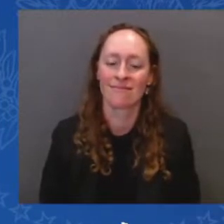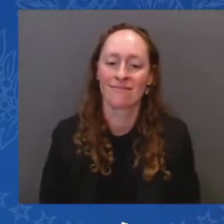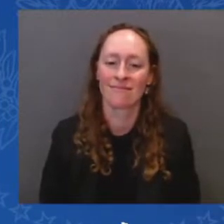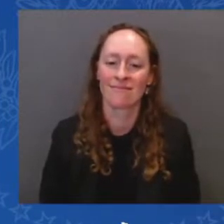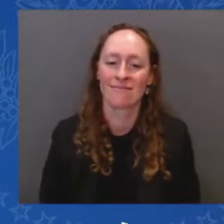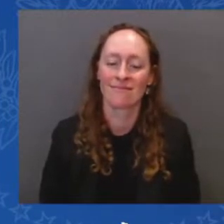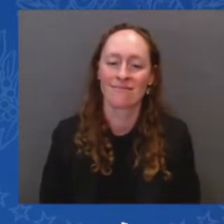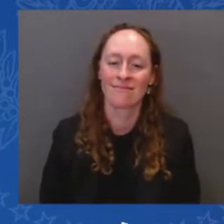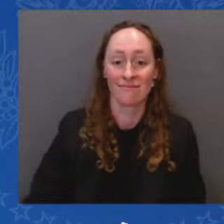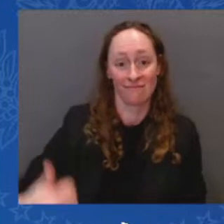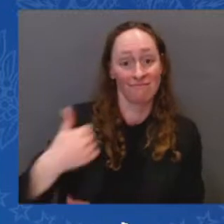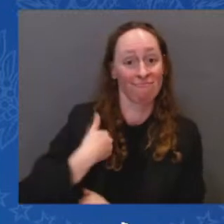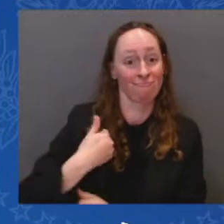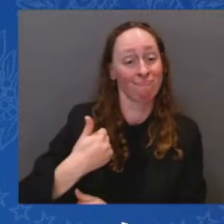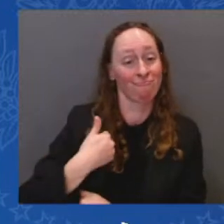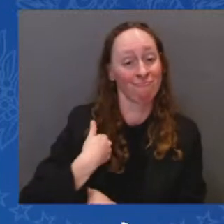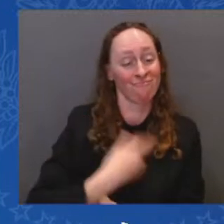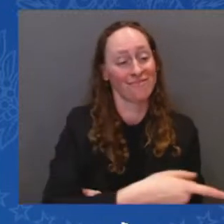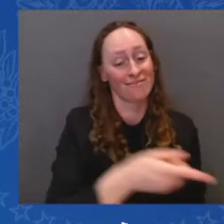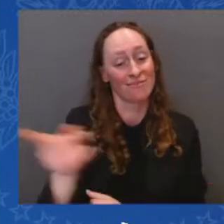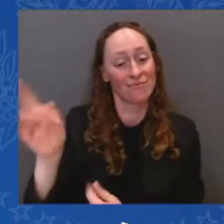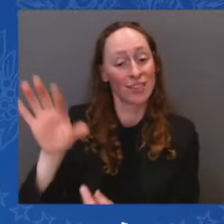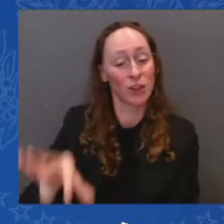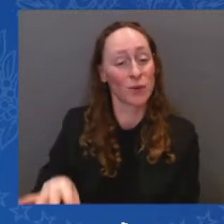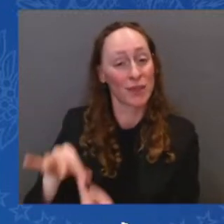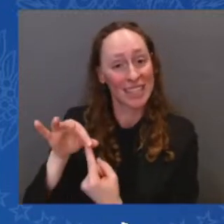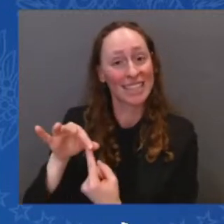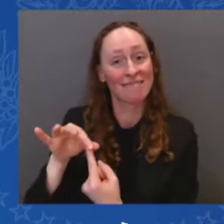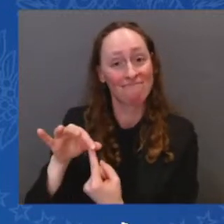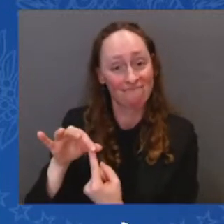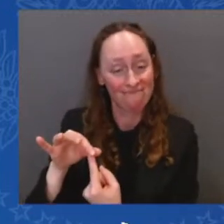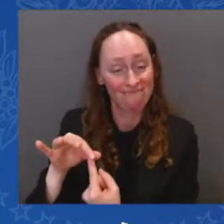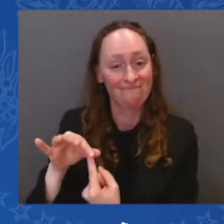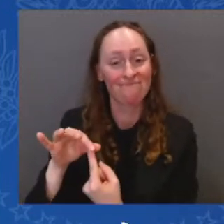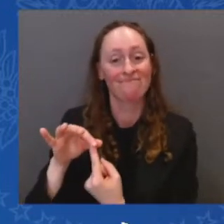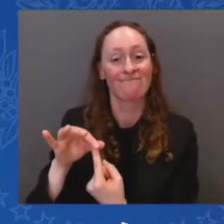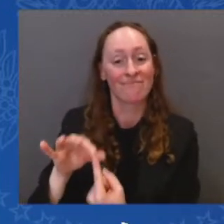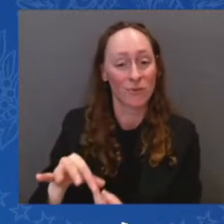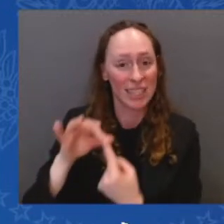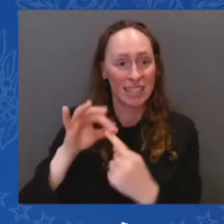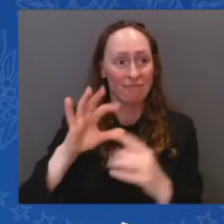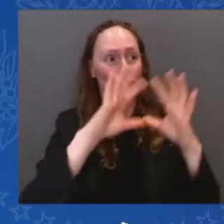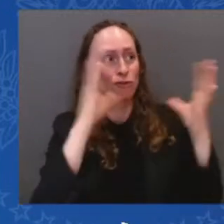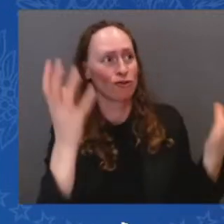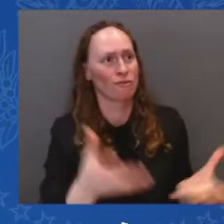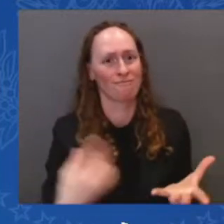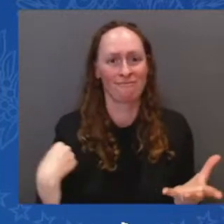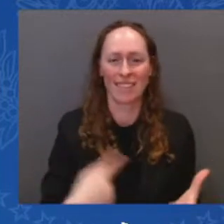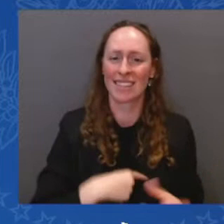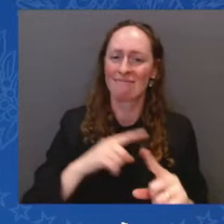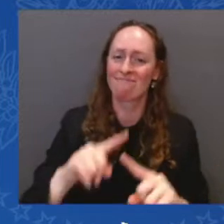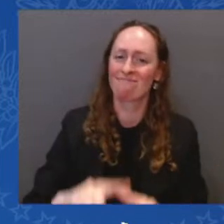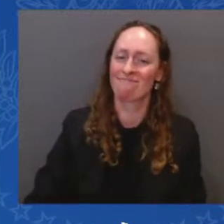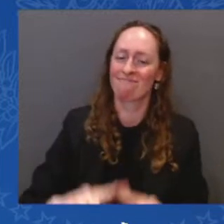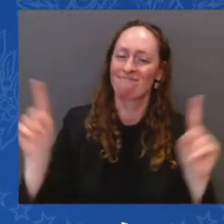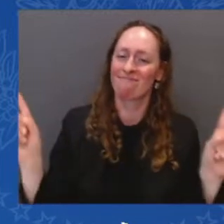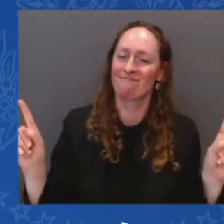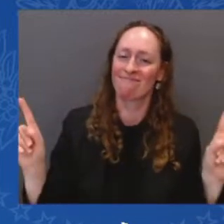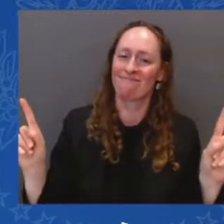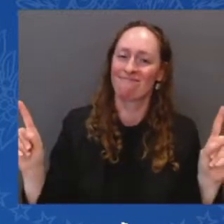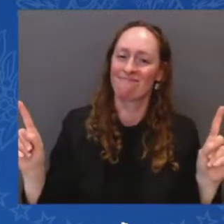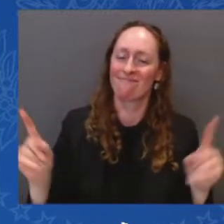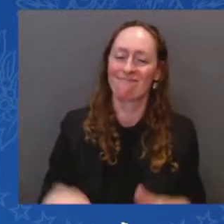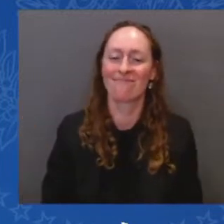armies. We are unique among the world's militaries. We don't take an oath to a